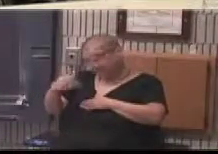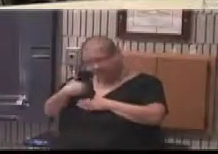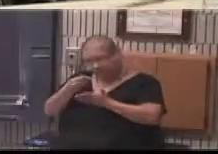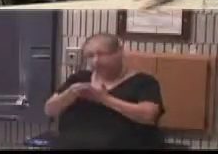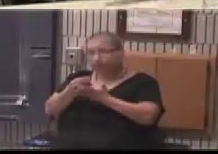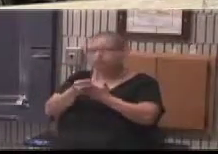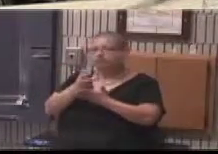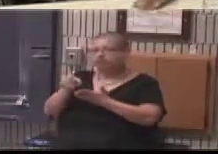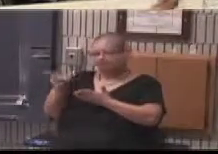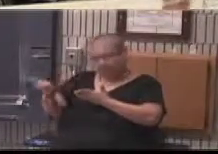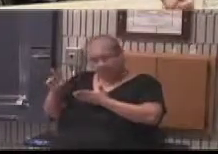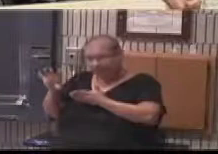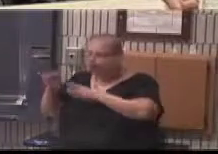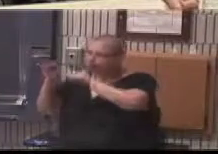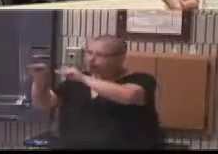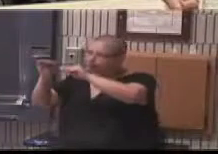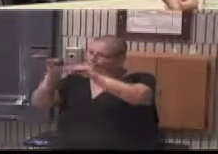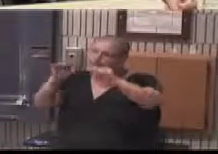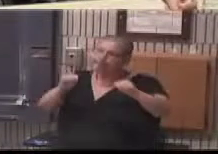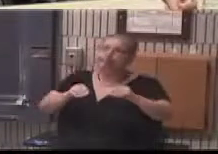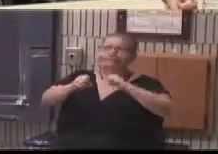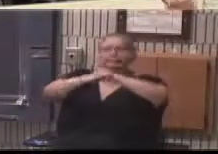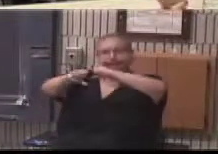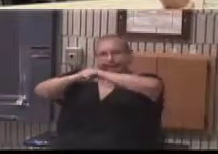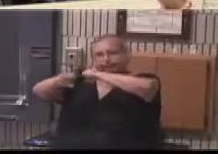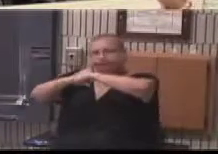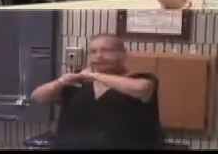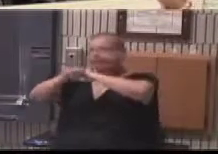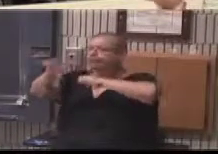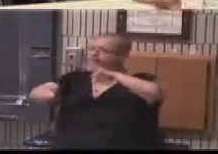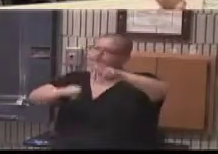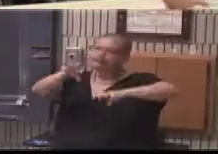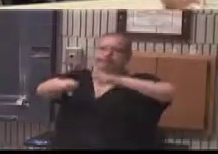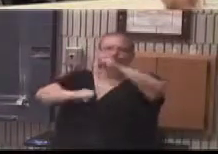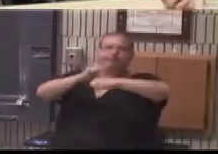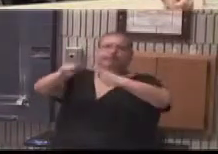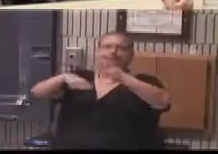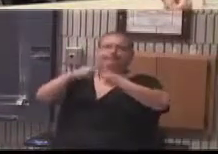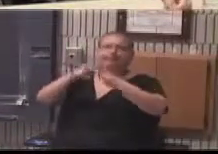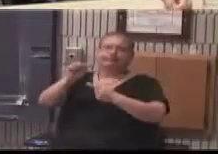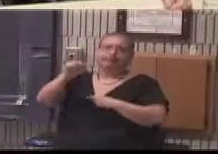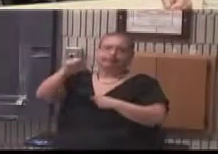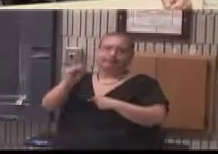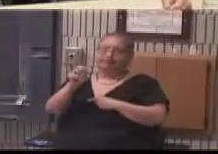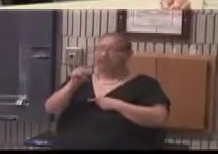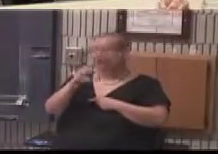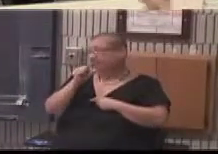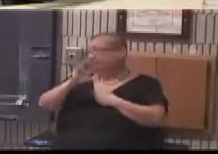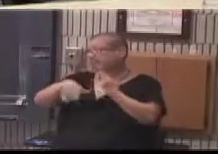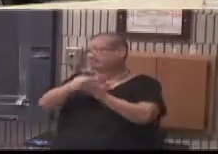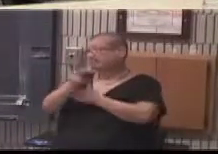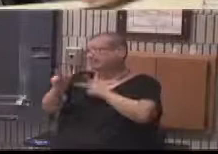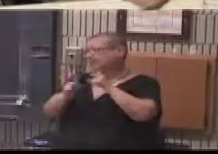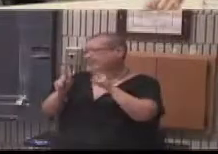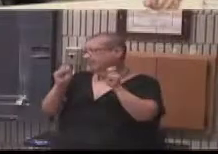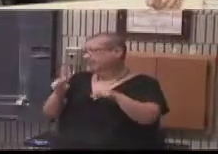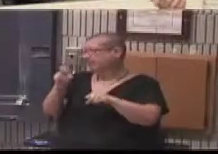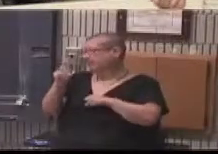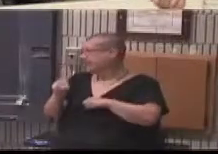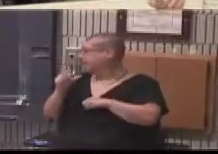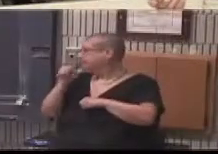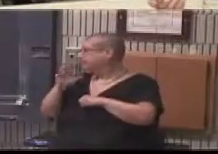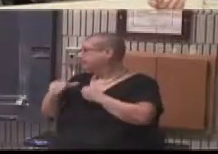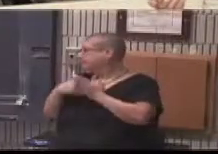of education and outreach and publicity about ALS. And not everybody's has the means or the comfort to be in the spotlight. Not everyone like Laura.